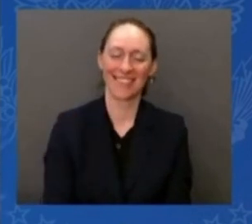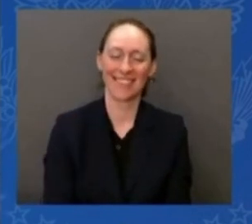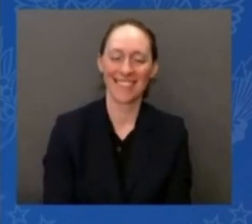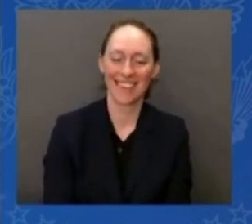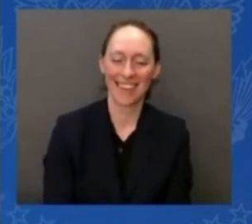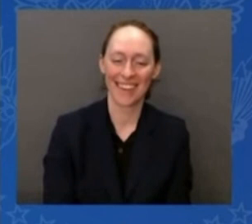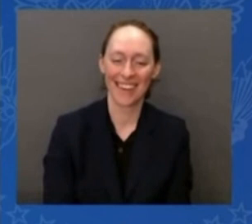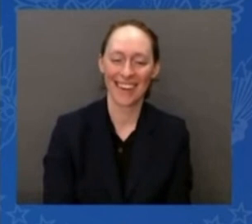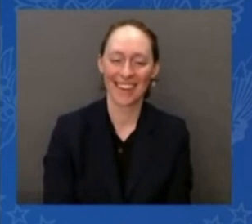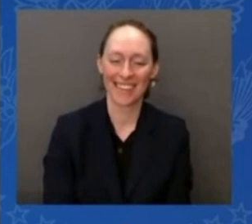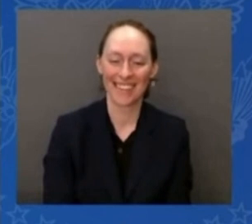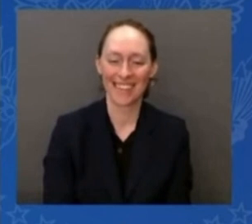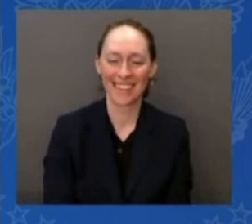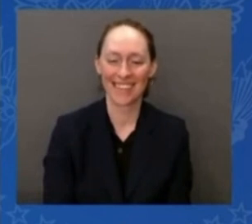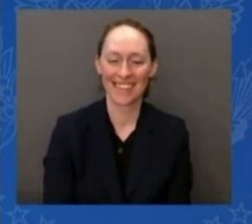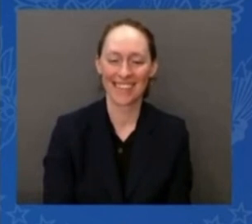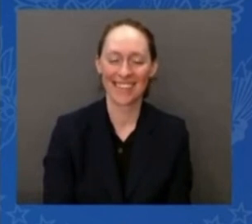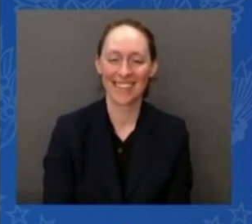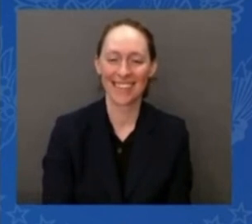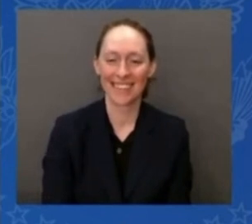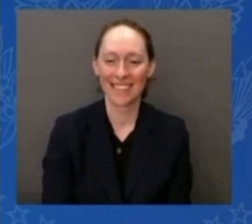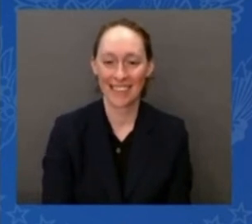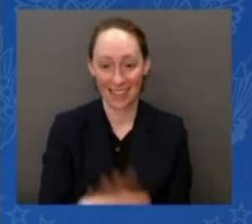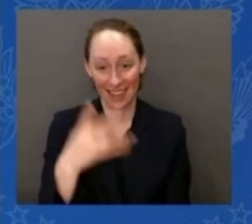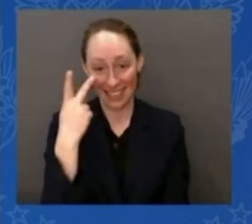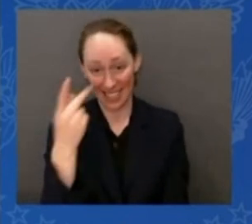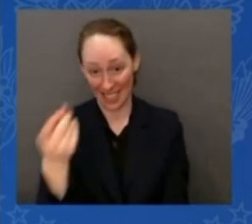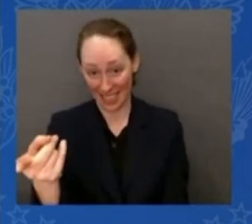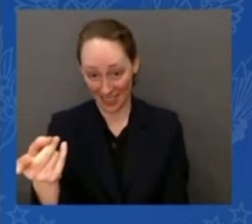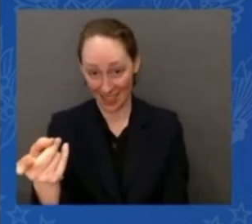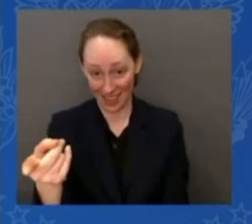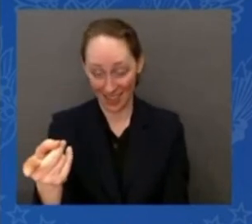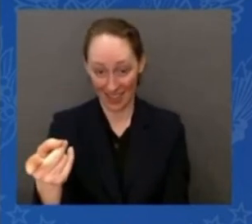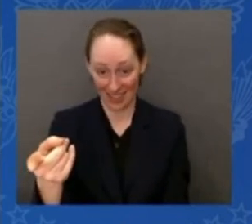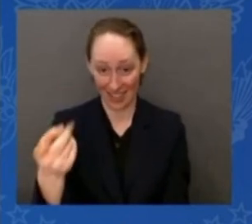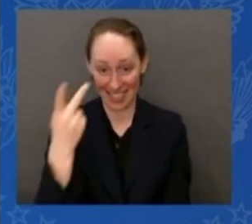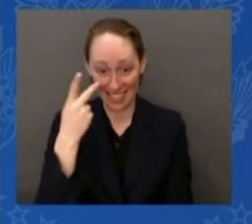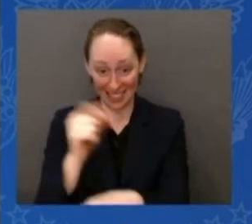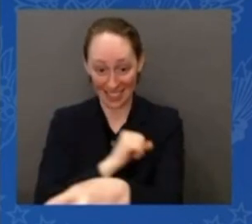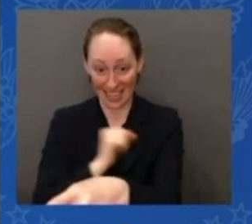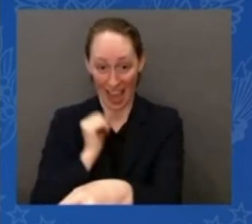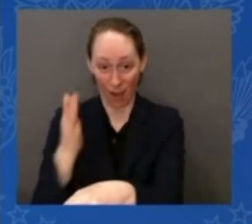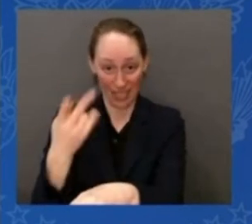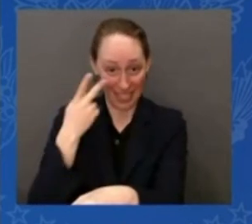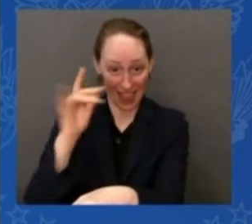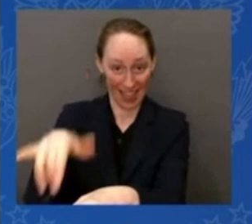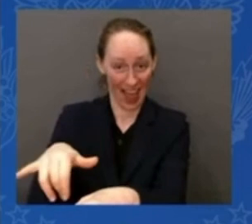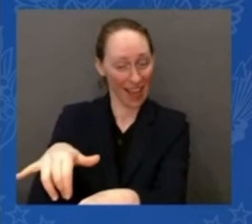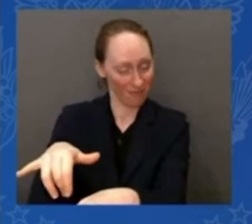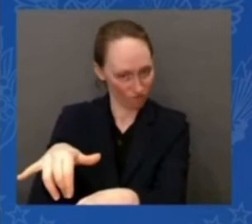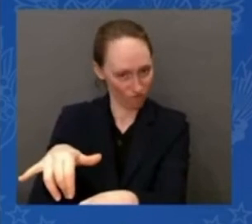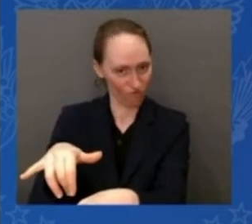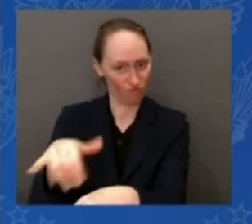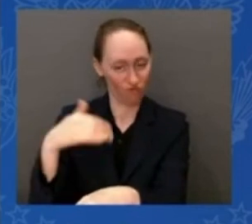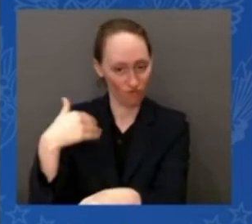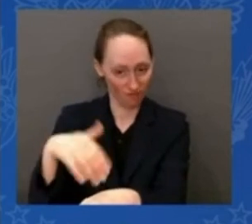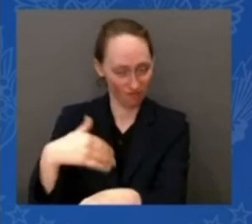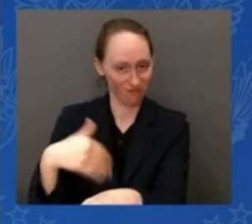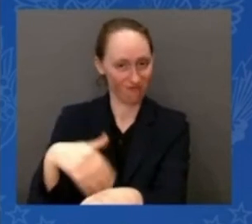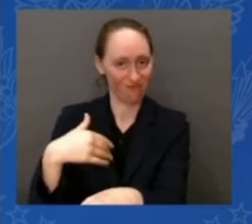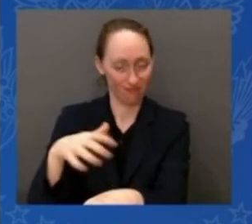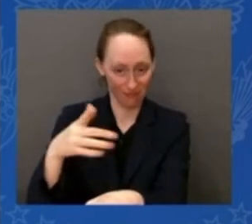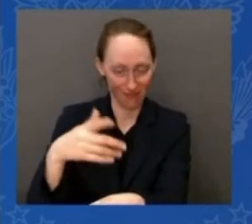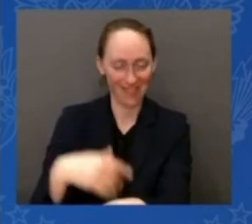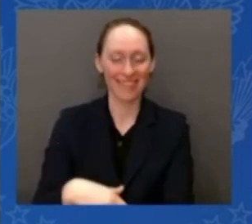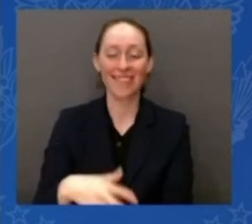You see this senator right here? If, in fact, you were not picked to be the next